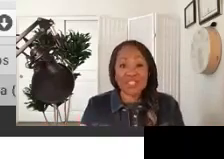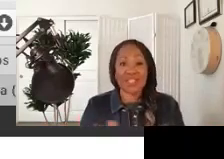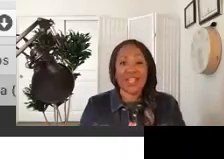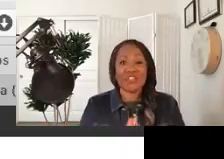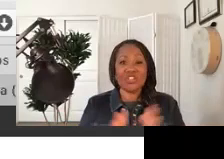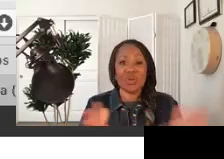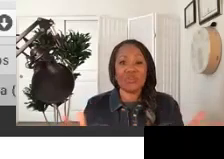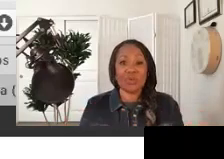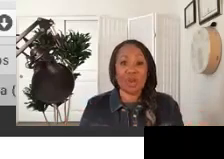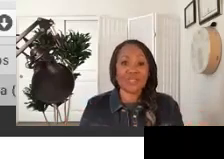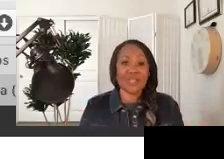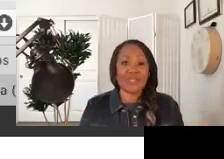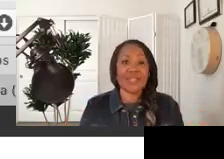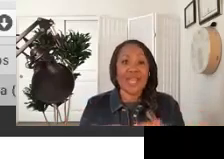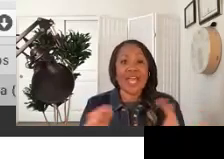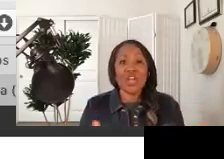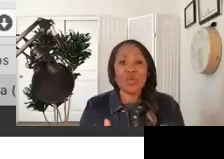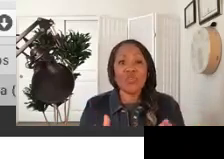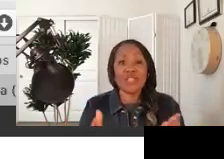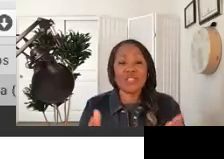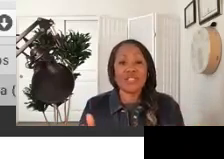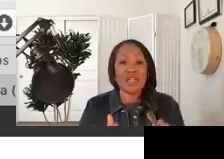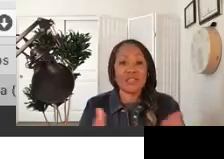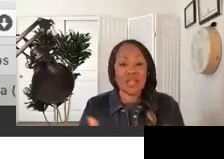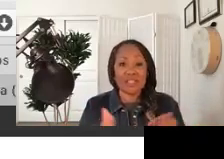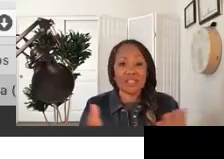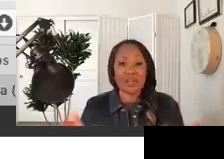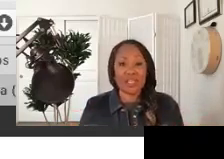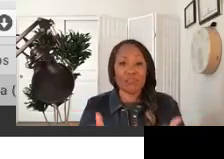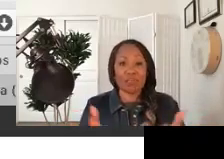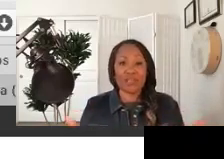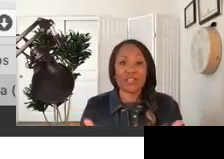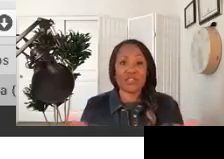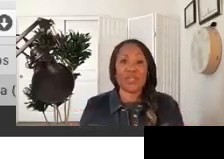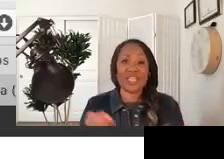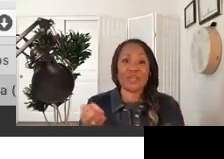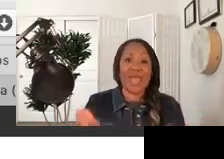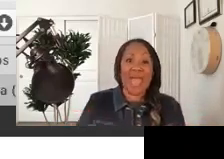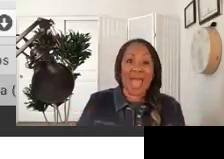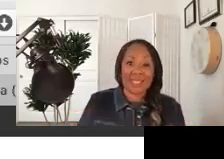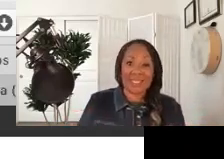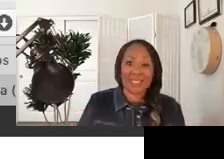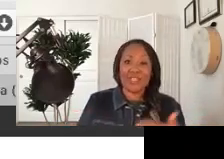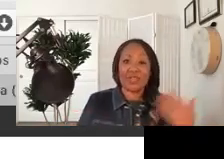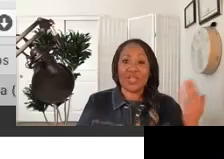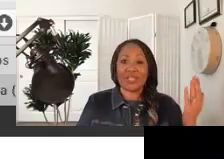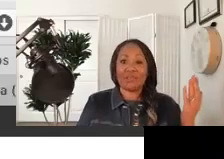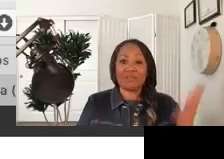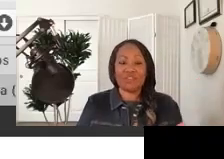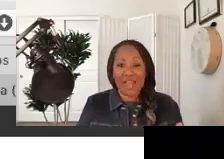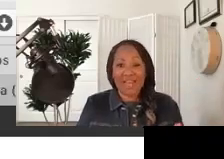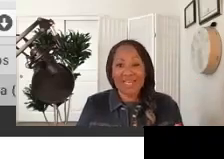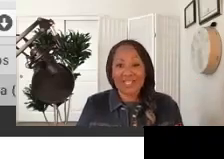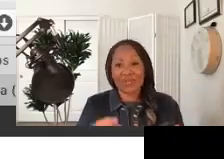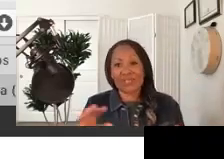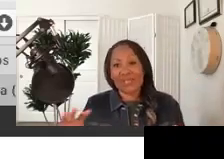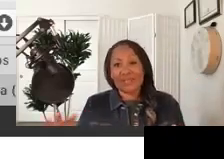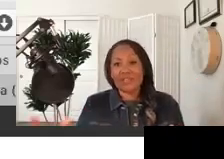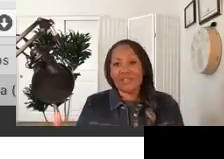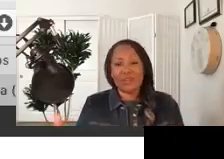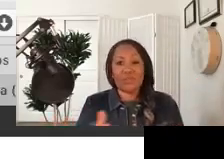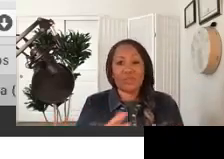patient, enjoy the process, and know that it's not done. It's a creative process, so you can keep adding, you can keep refining, you